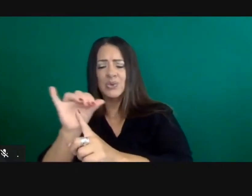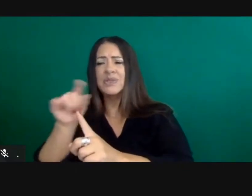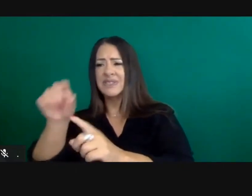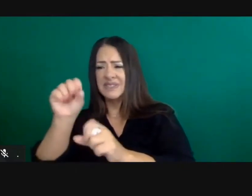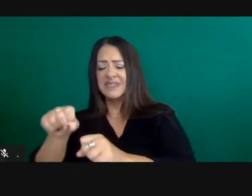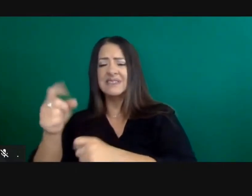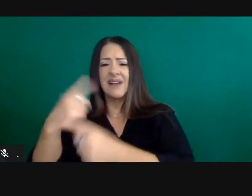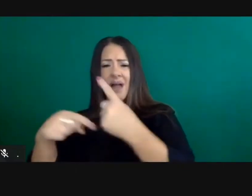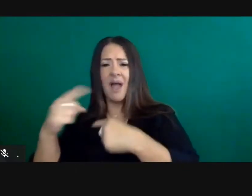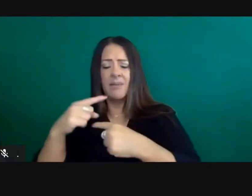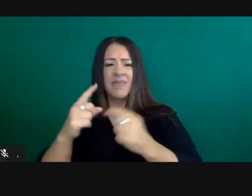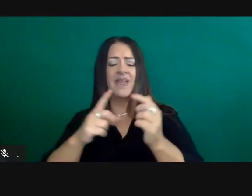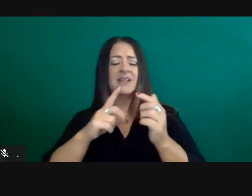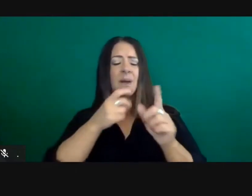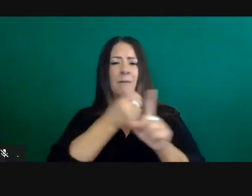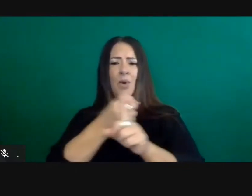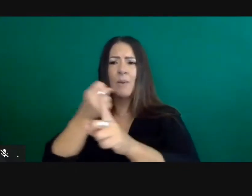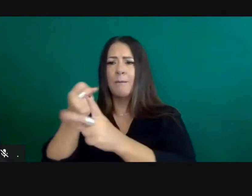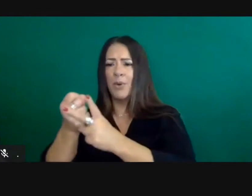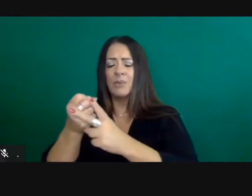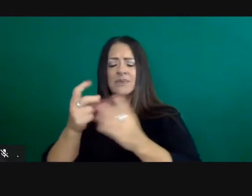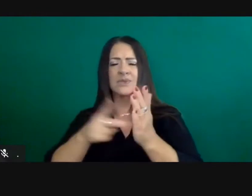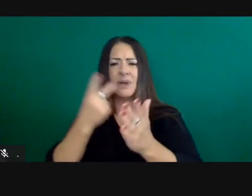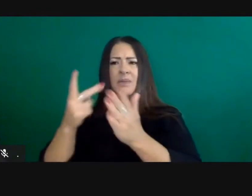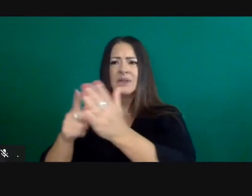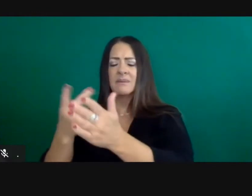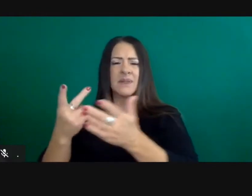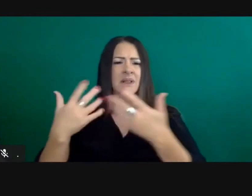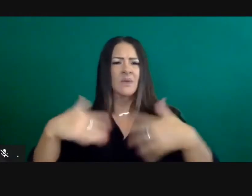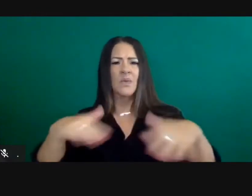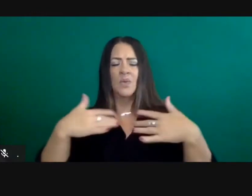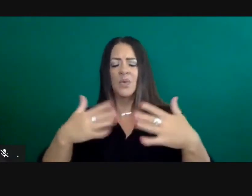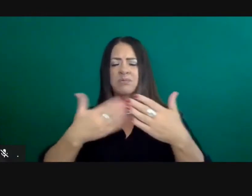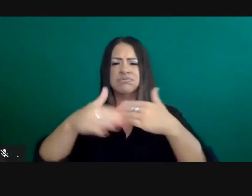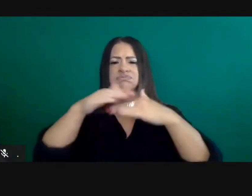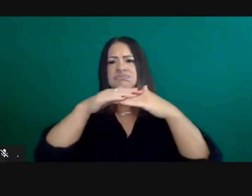way than we see today. Matt Hoffman, KPBS.